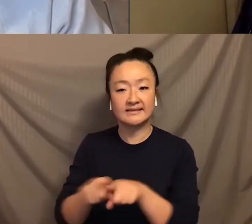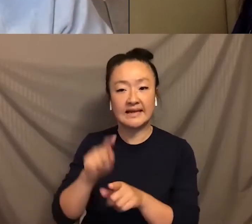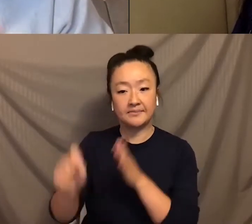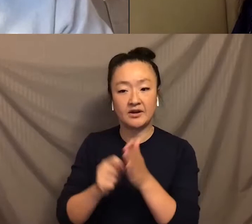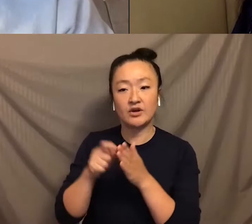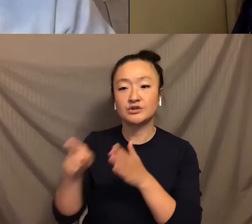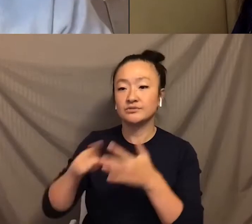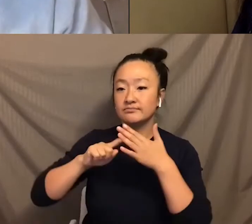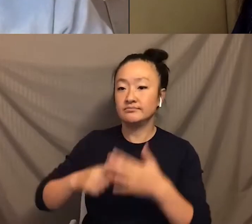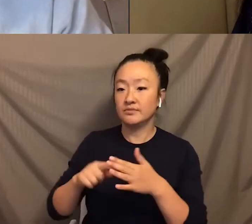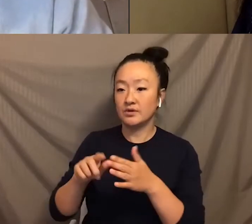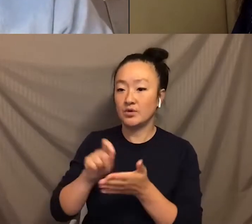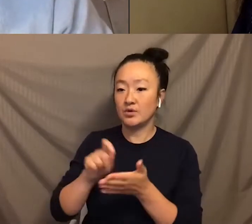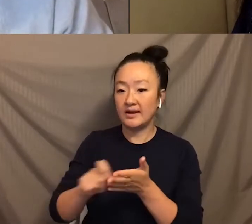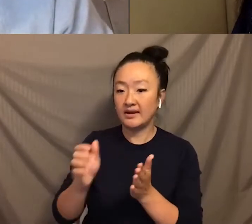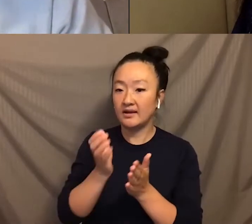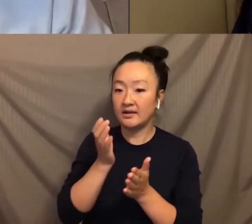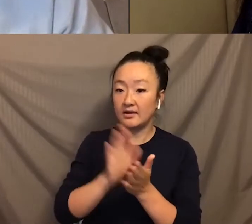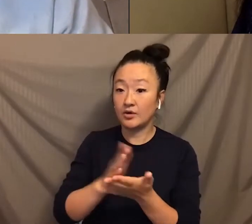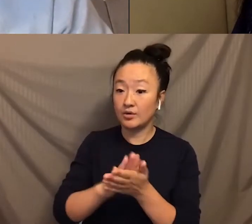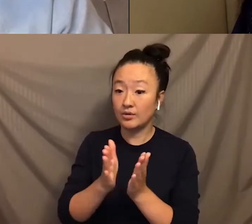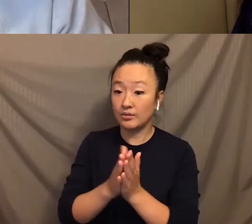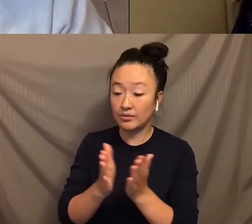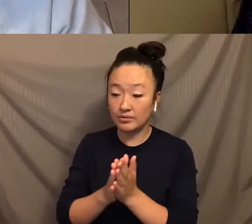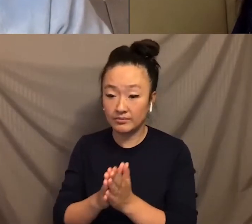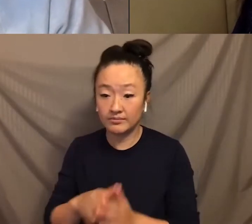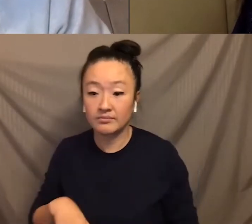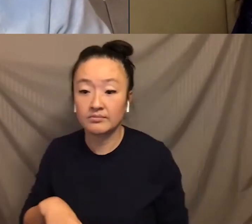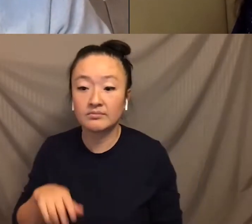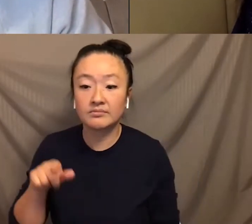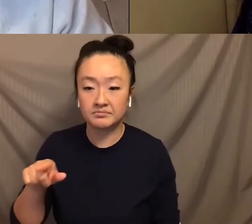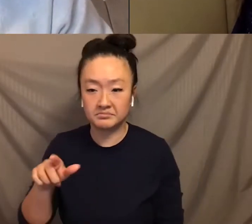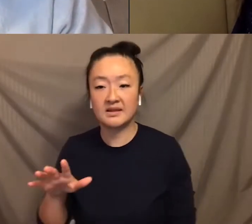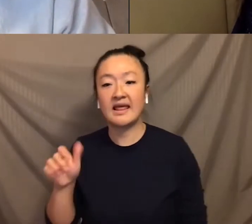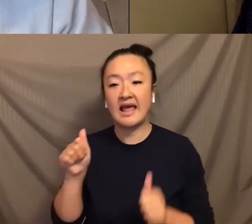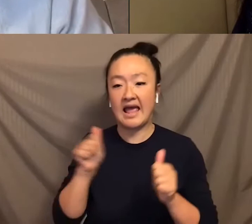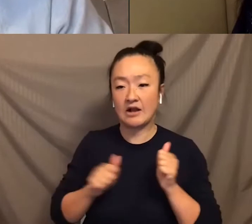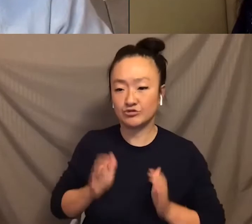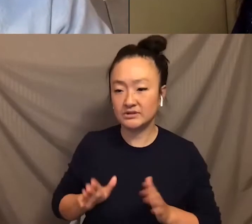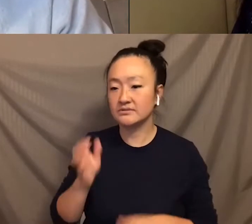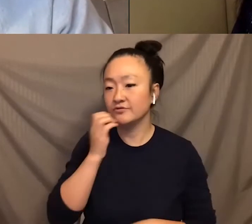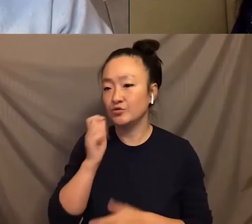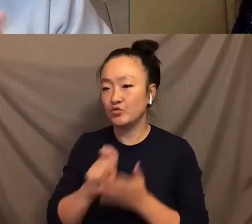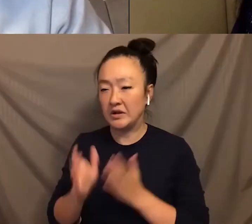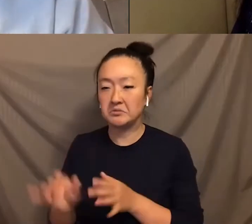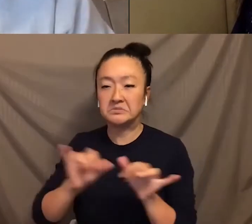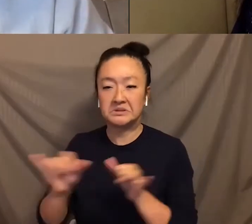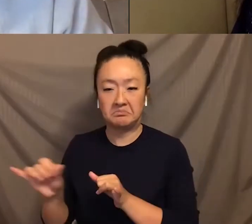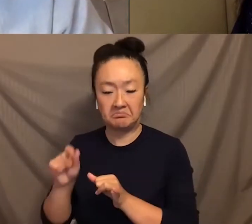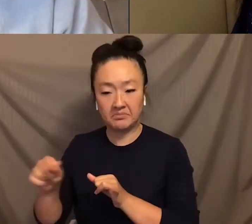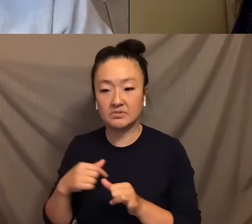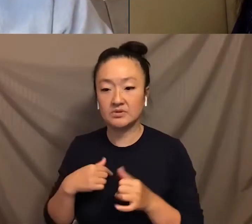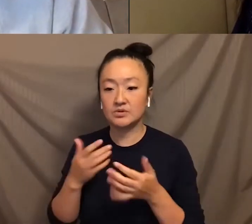cookbooks. The most famous example might be Madhur Jaffrey, who's an actress and food writer. And I wanted to make sure that I was not